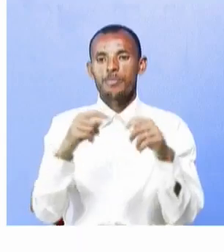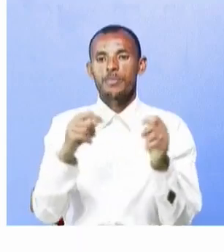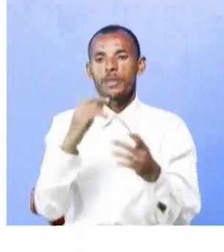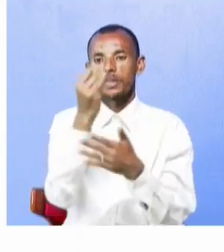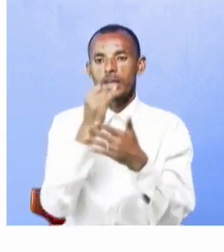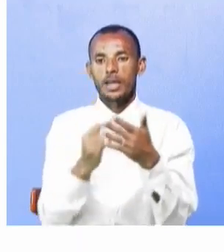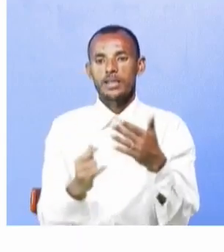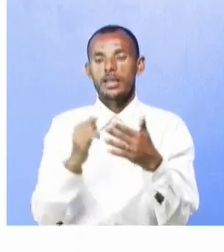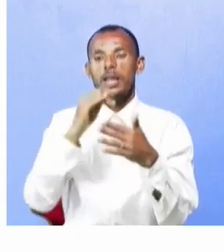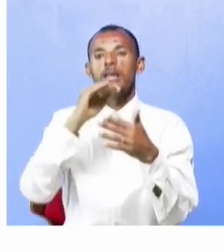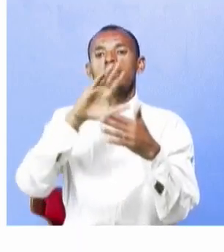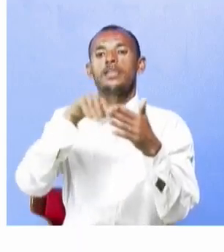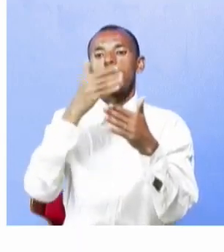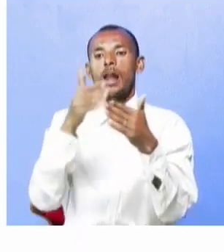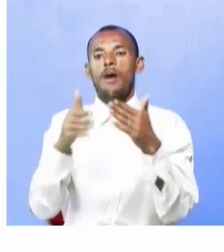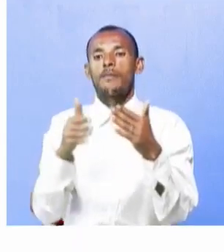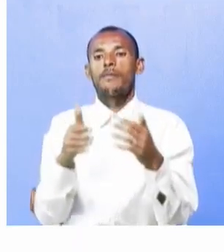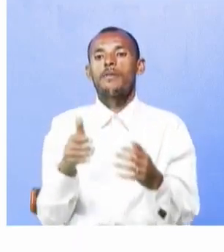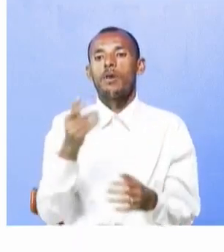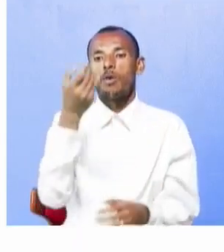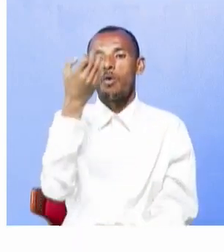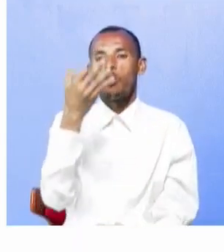the graph